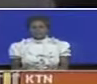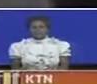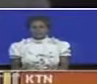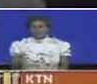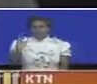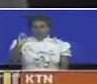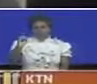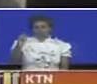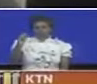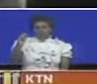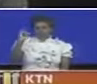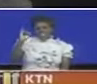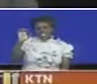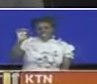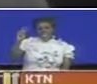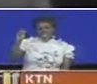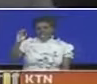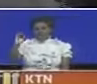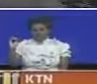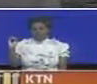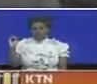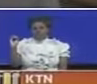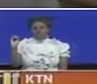Otieno Akoth Dafin,